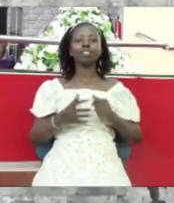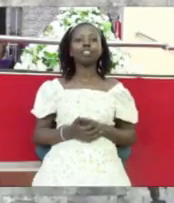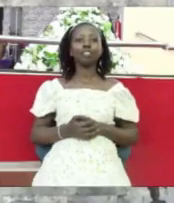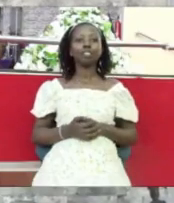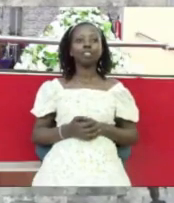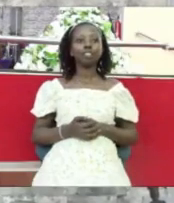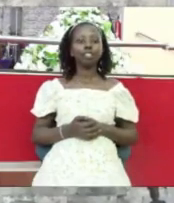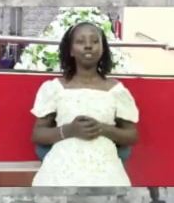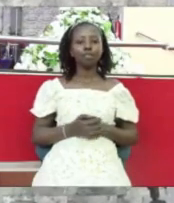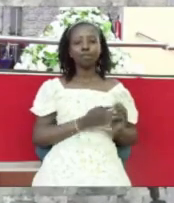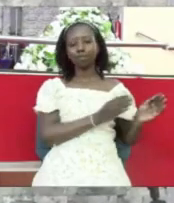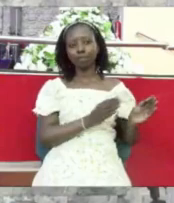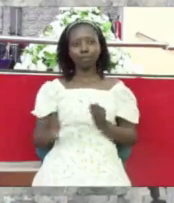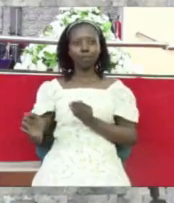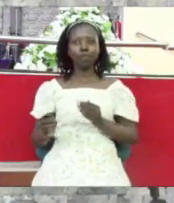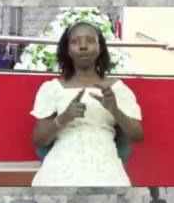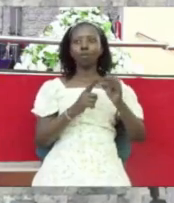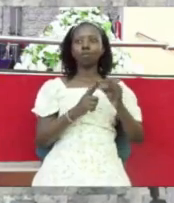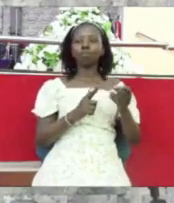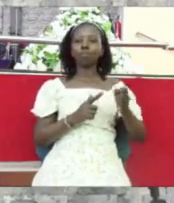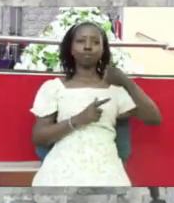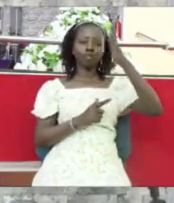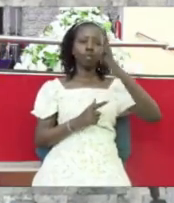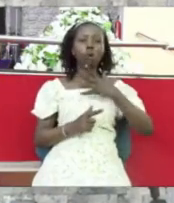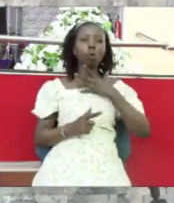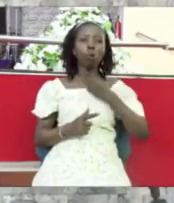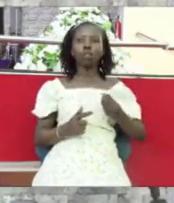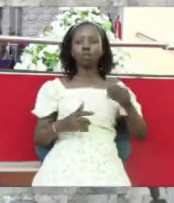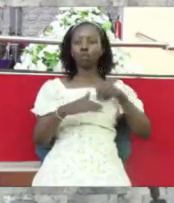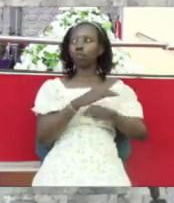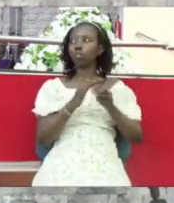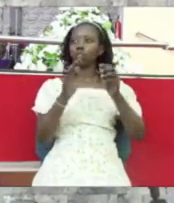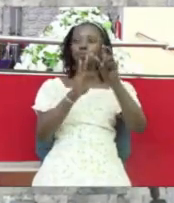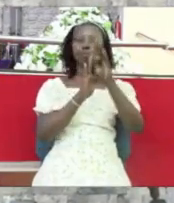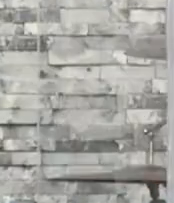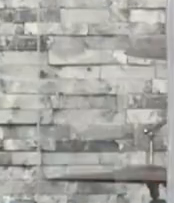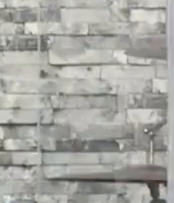Now let's get into God's word. We want to get into the book of Romans.